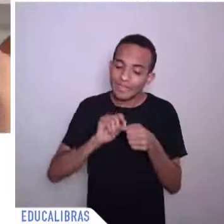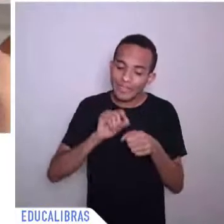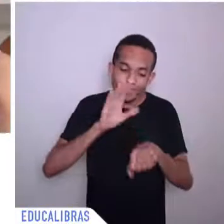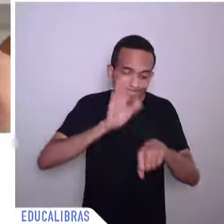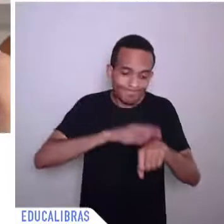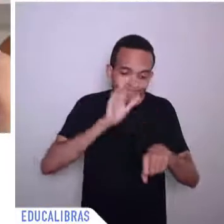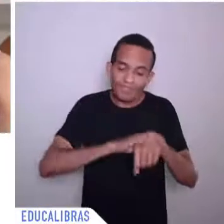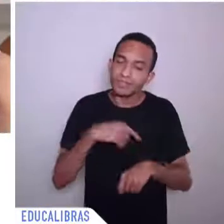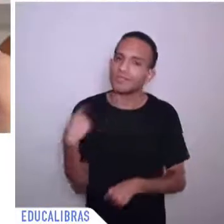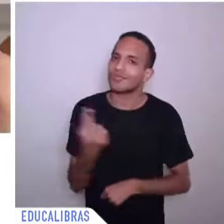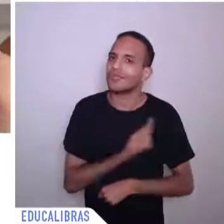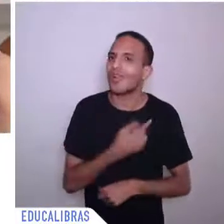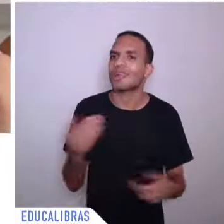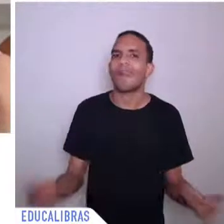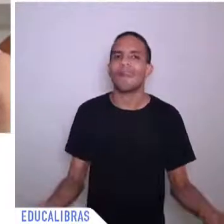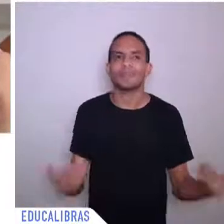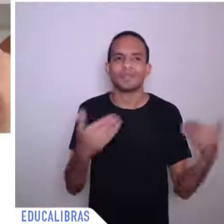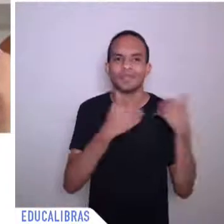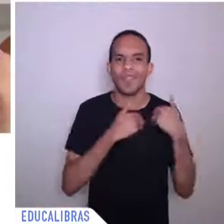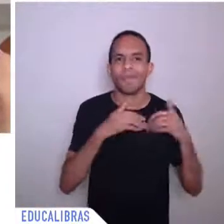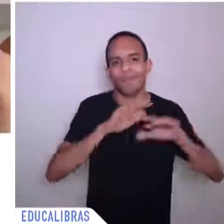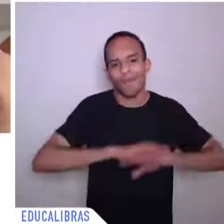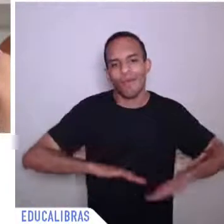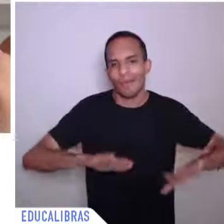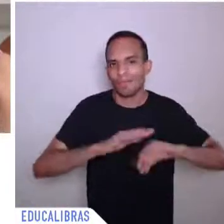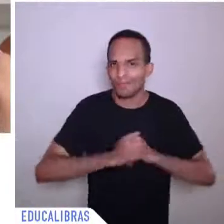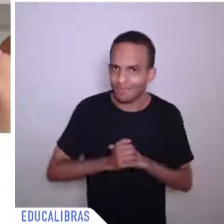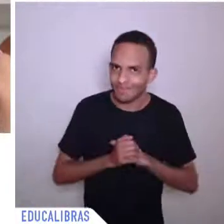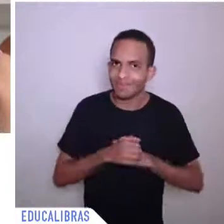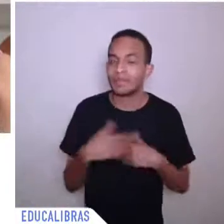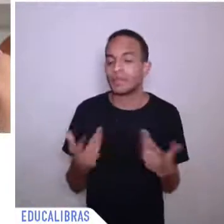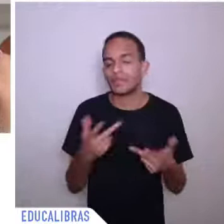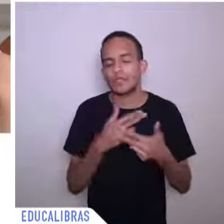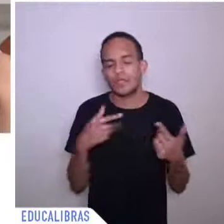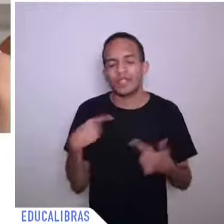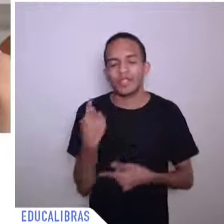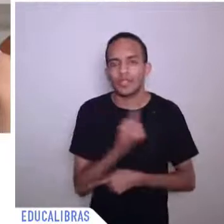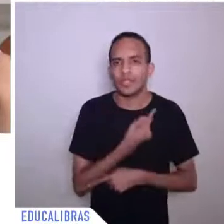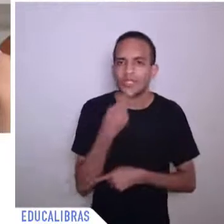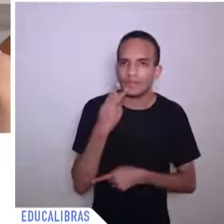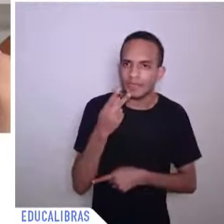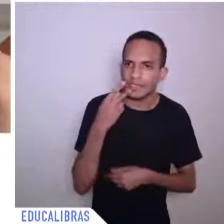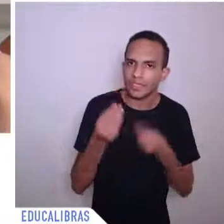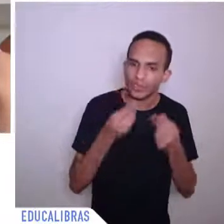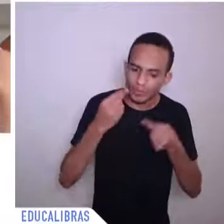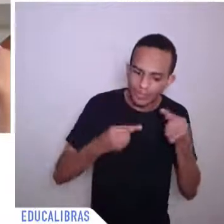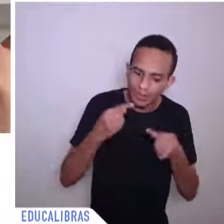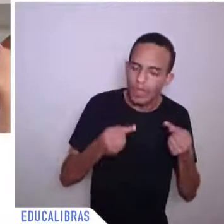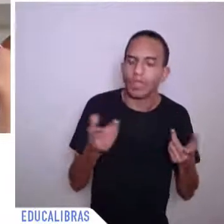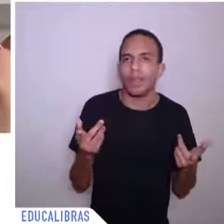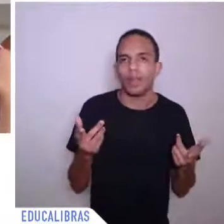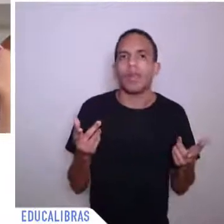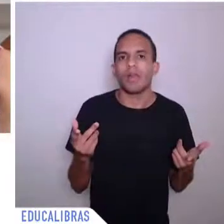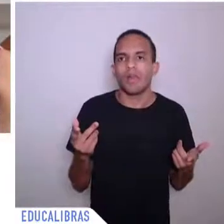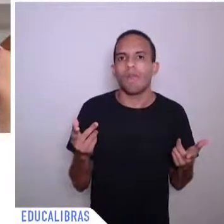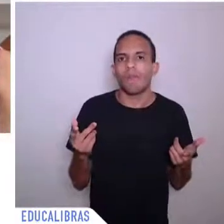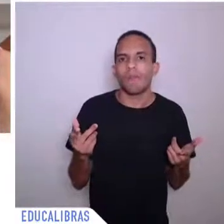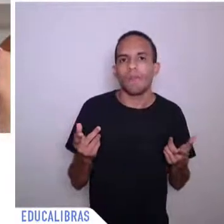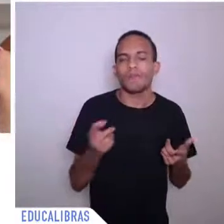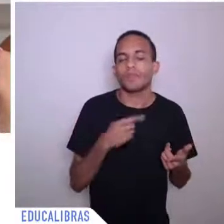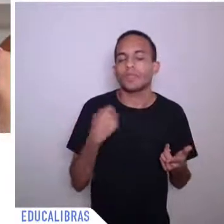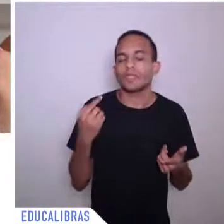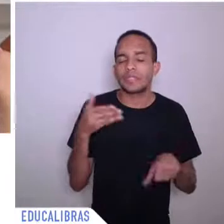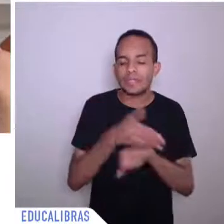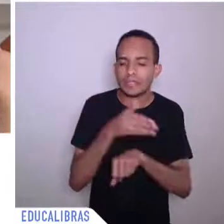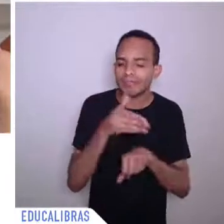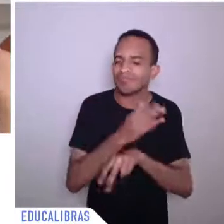something that is done, created by us. We are responsible for this environment. Many times when we think of the political